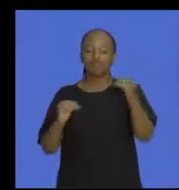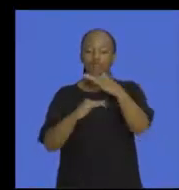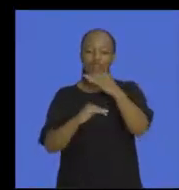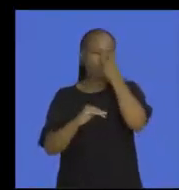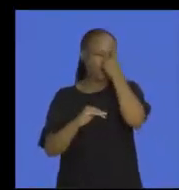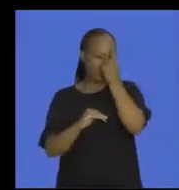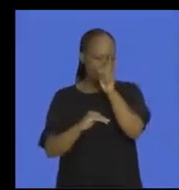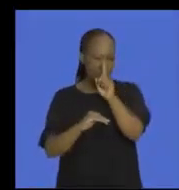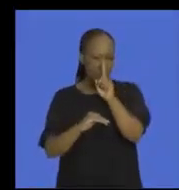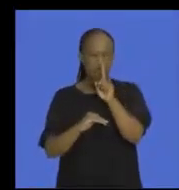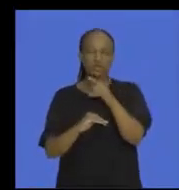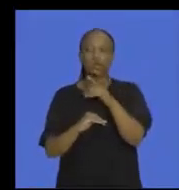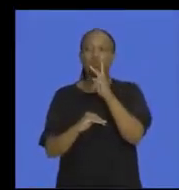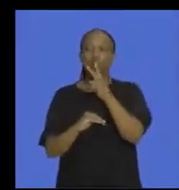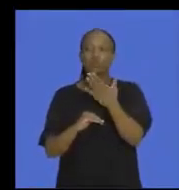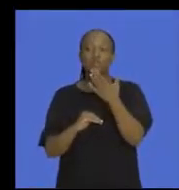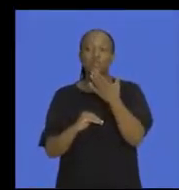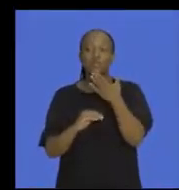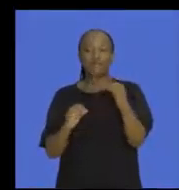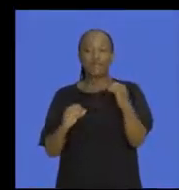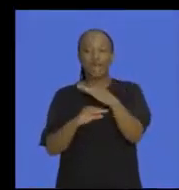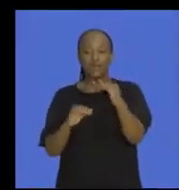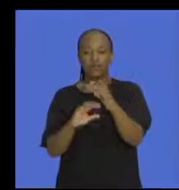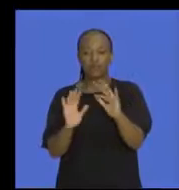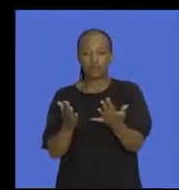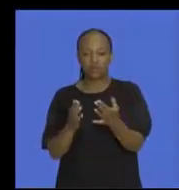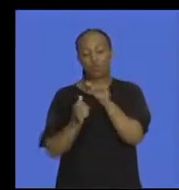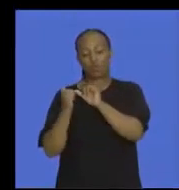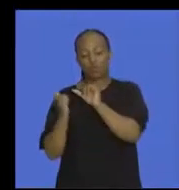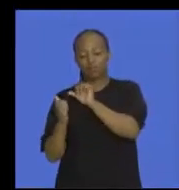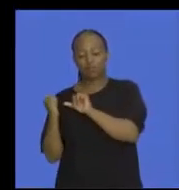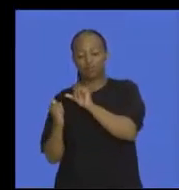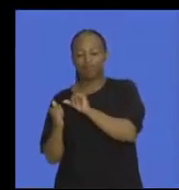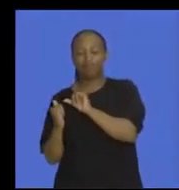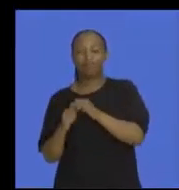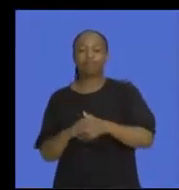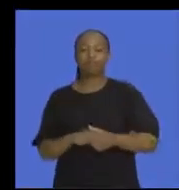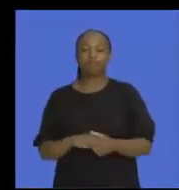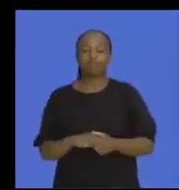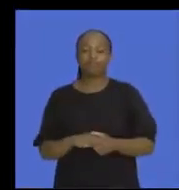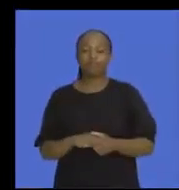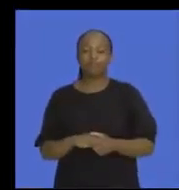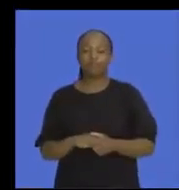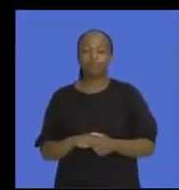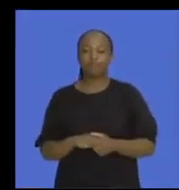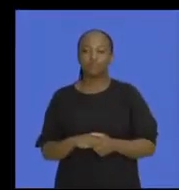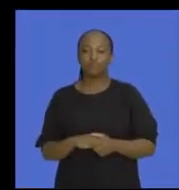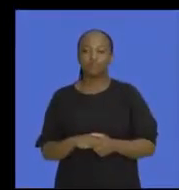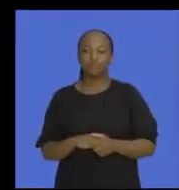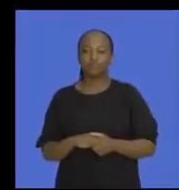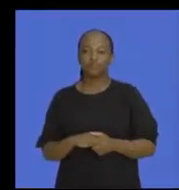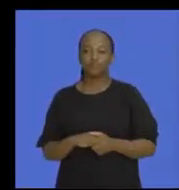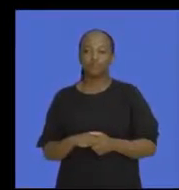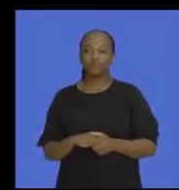let's think about what do you notice about the current in the circuit. Okay, if we can go back to that circuit,